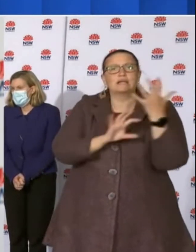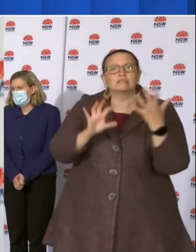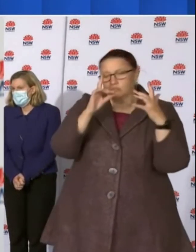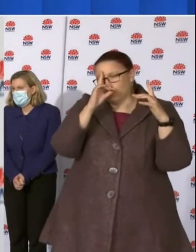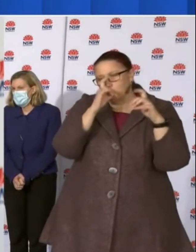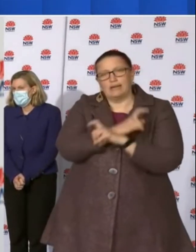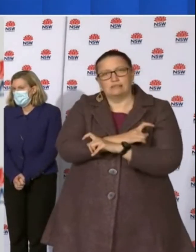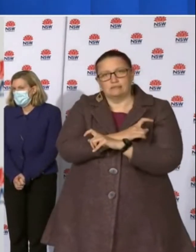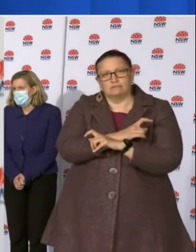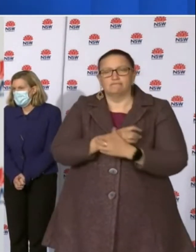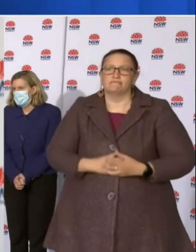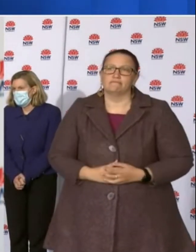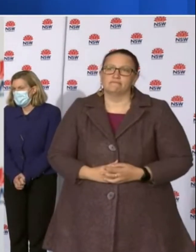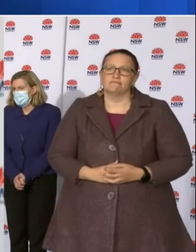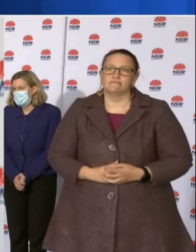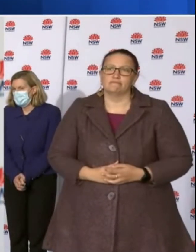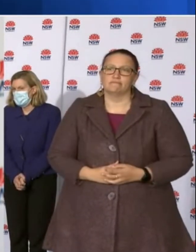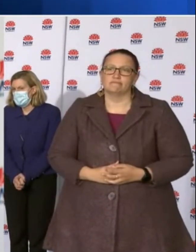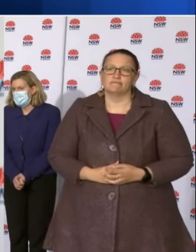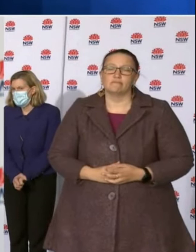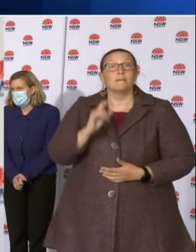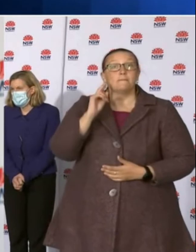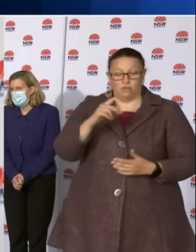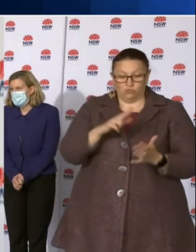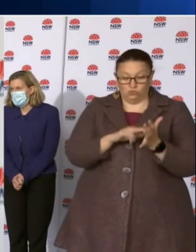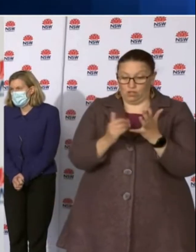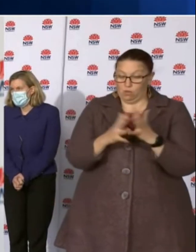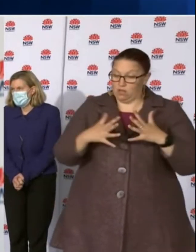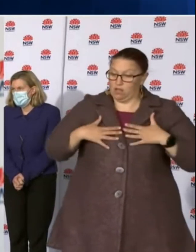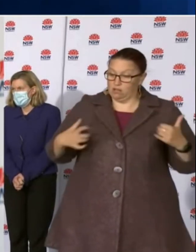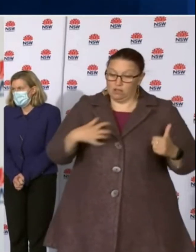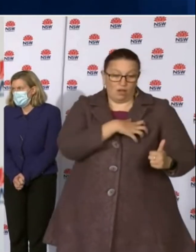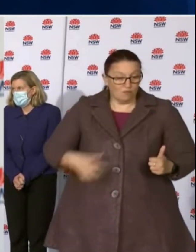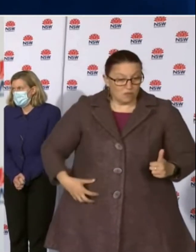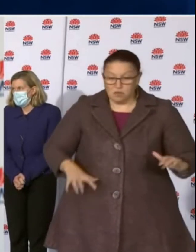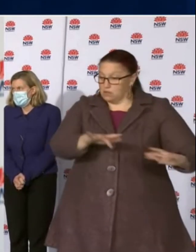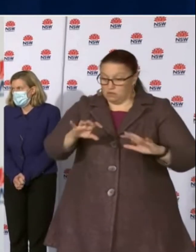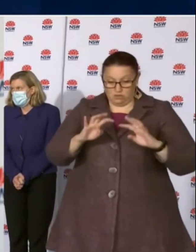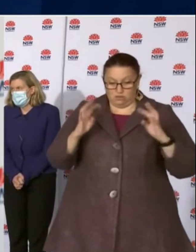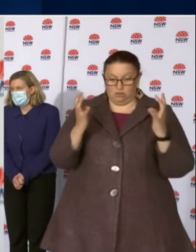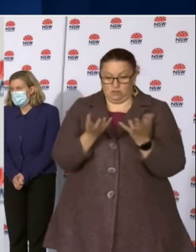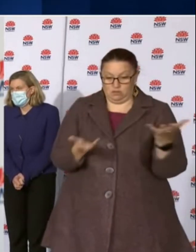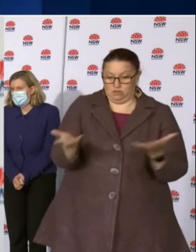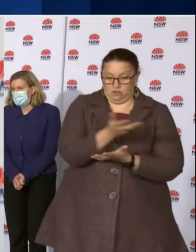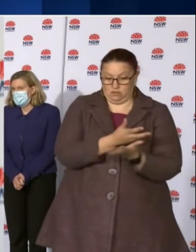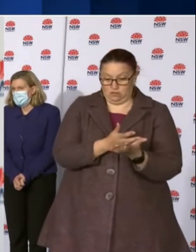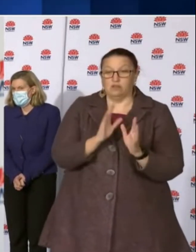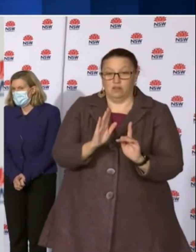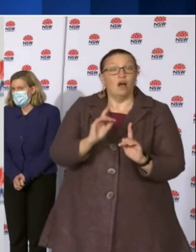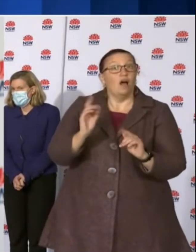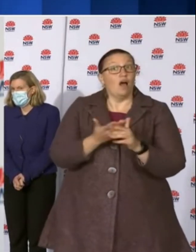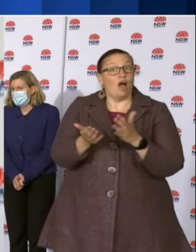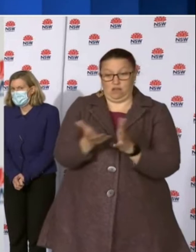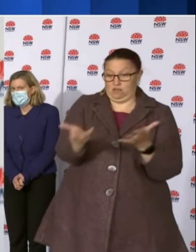Cabinet, takes advice from a whole range of sources before our Cabinet makes decisions. And the community would expect that a